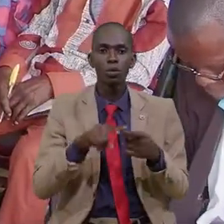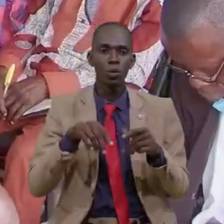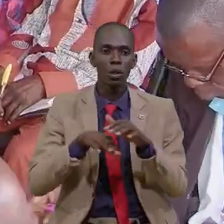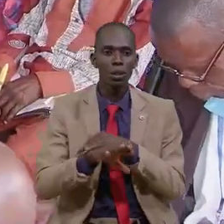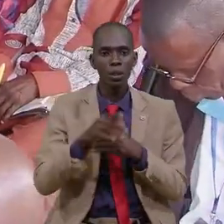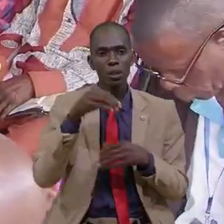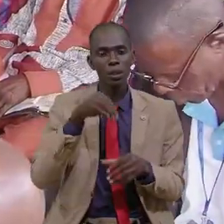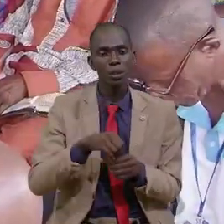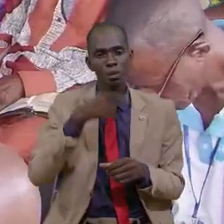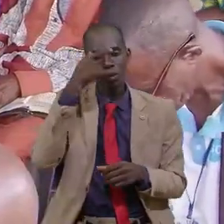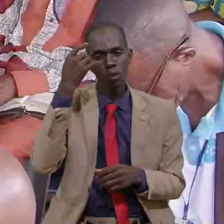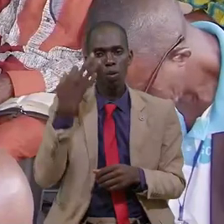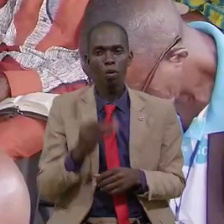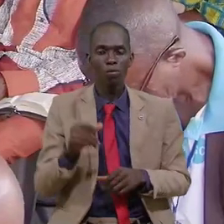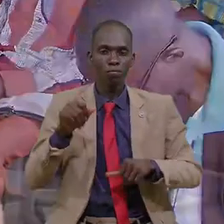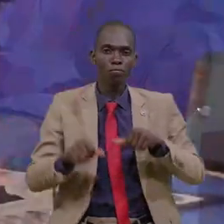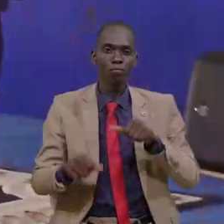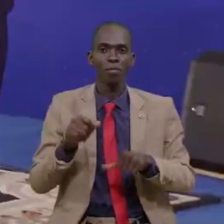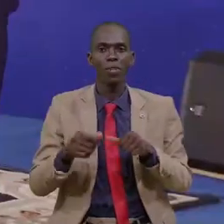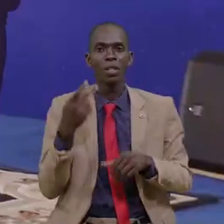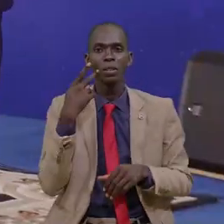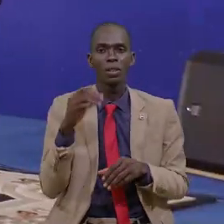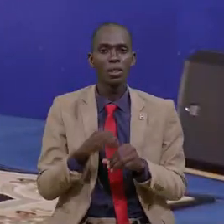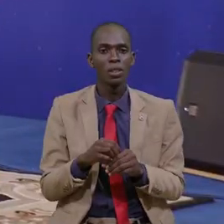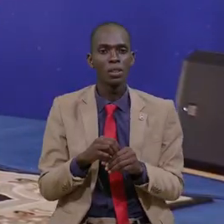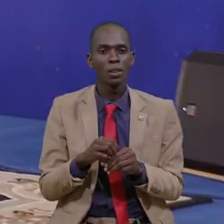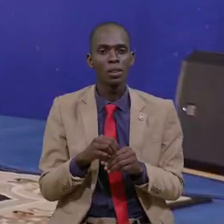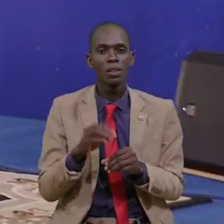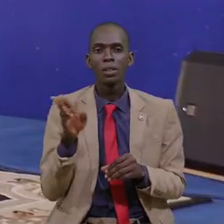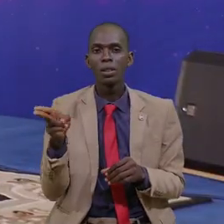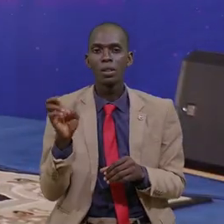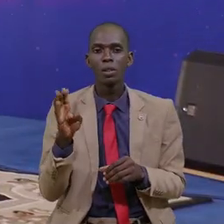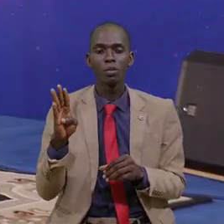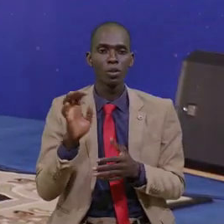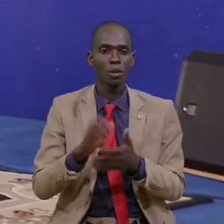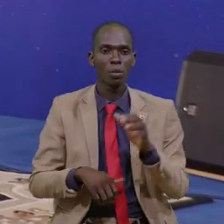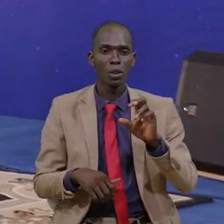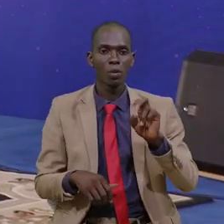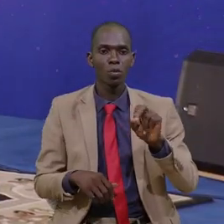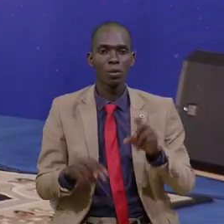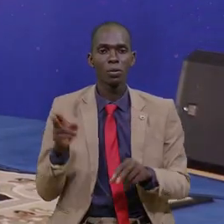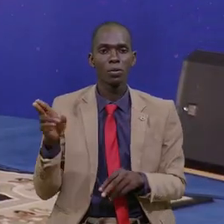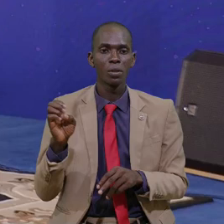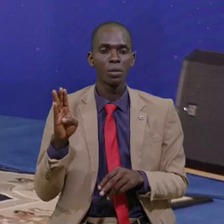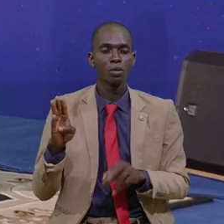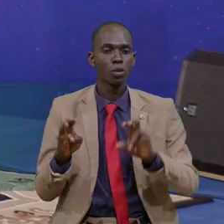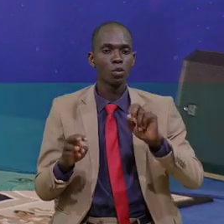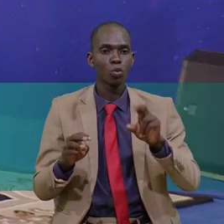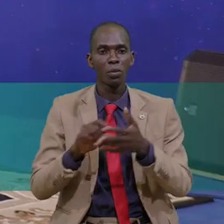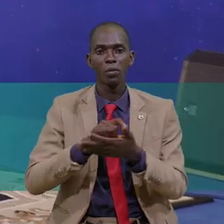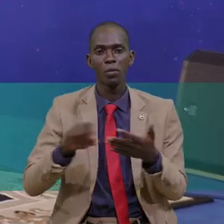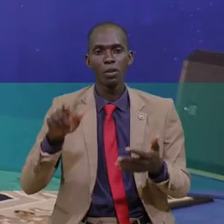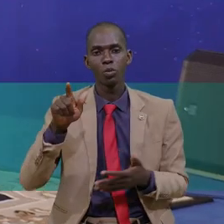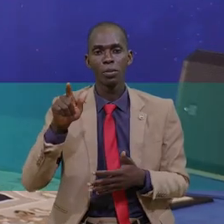of unbelief. We're looking at chapter 12. Hebrews chapter 12. I'm reading from verse